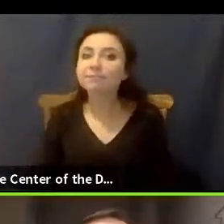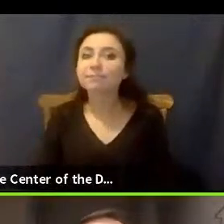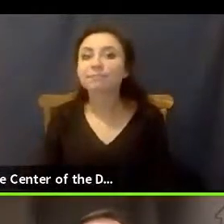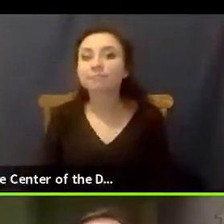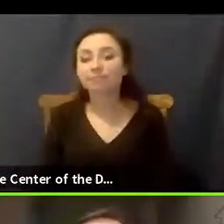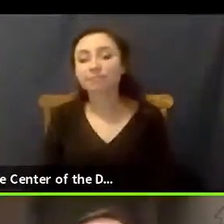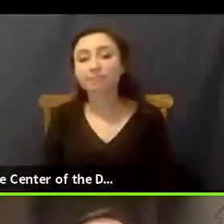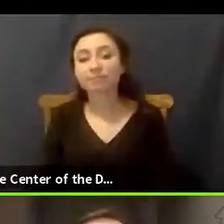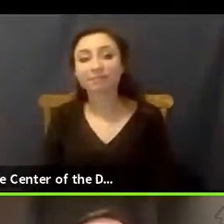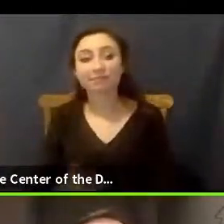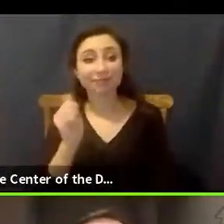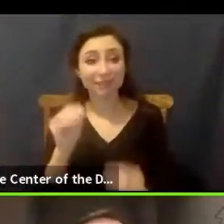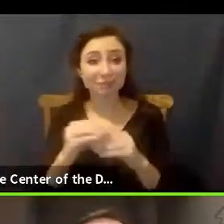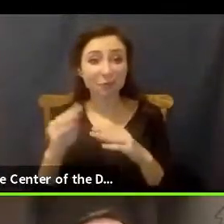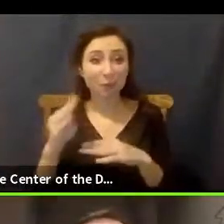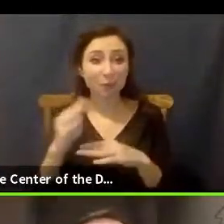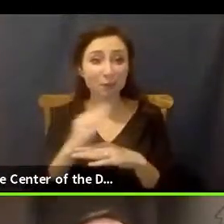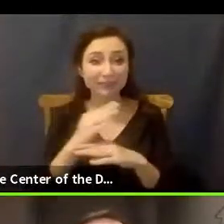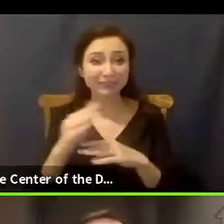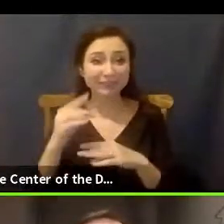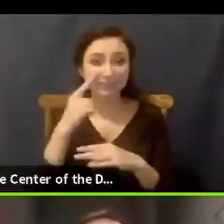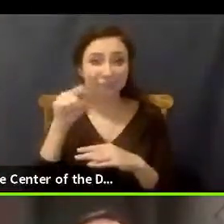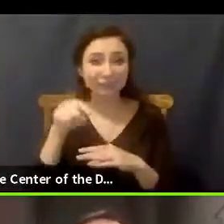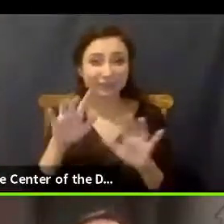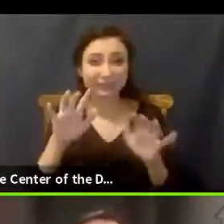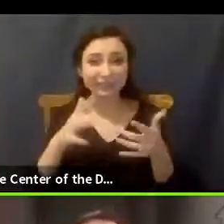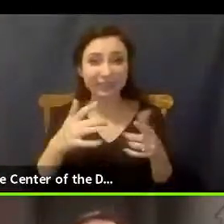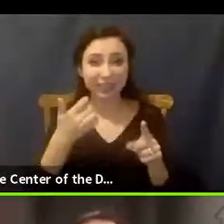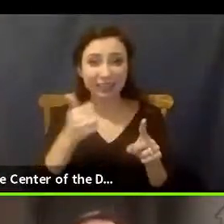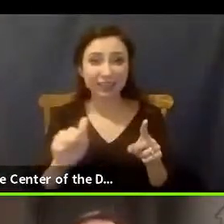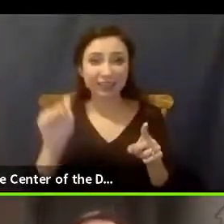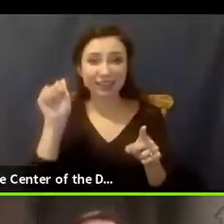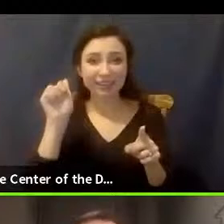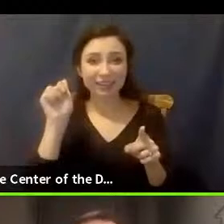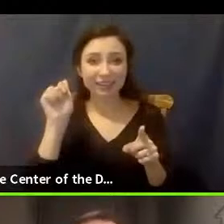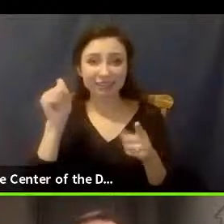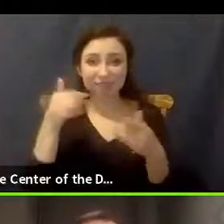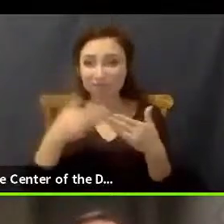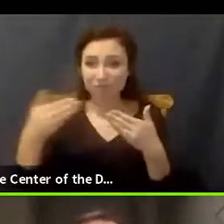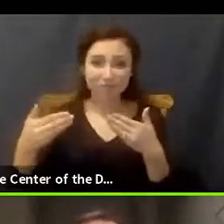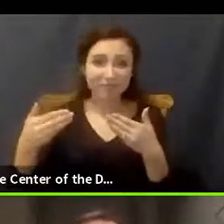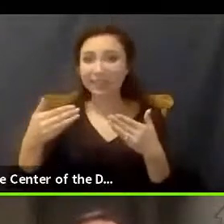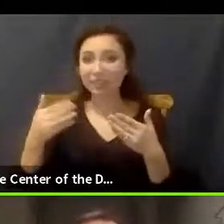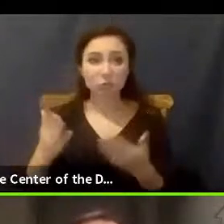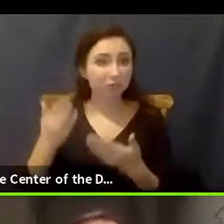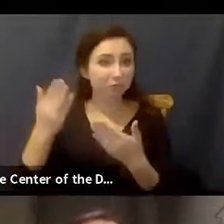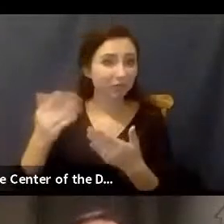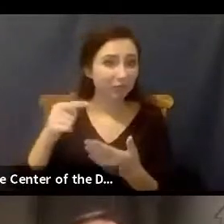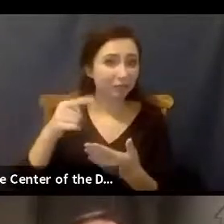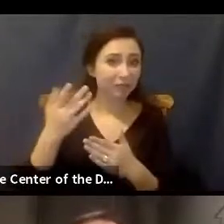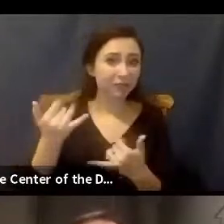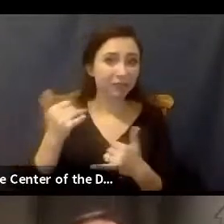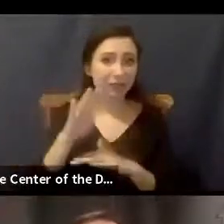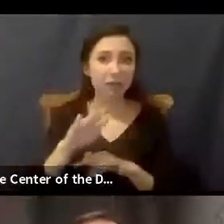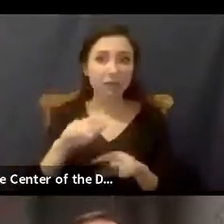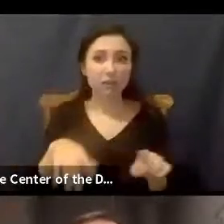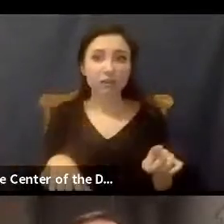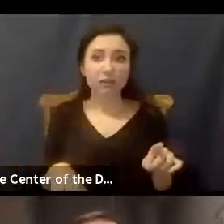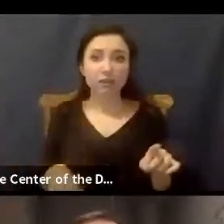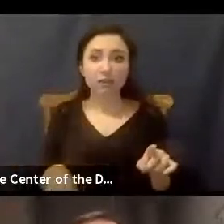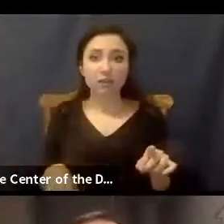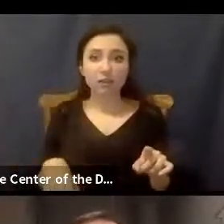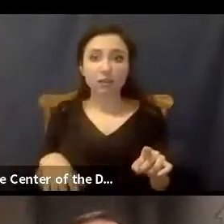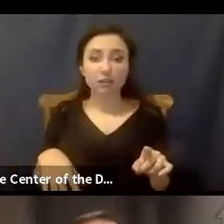Any other business in this category? Any other things to bring up this evening? So if I